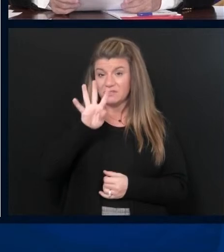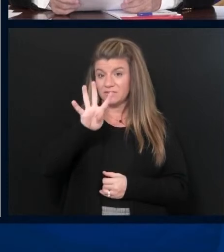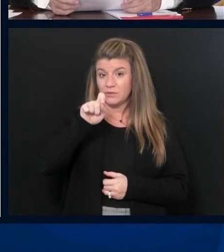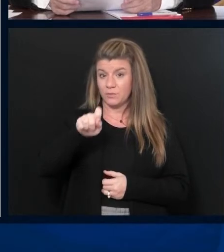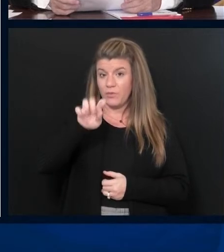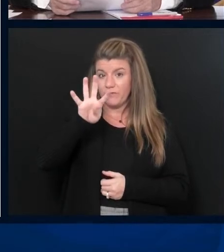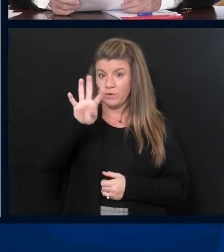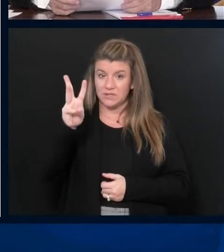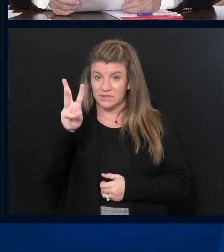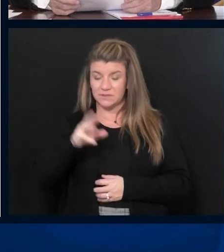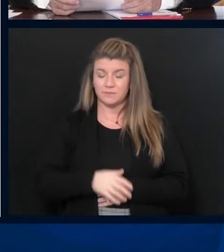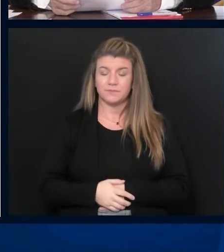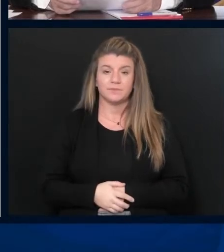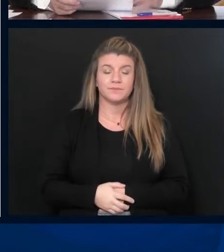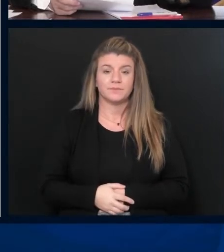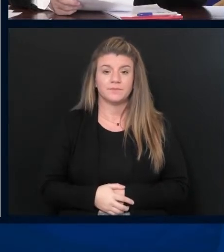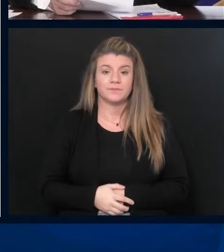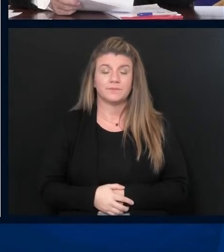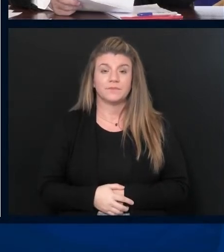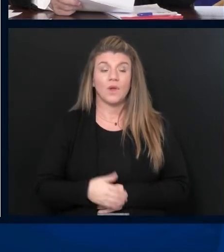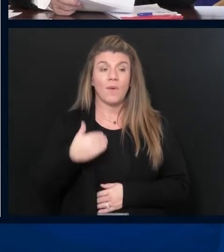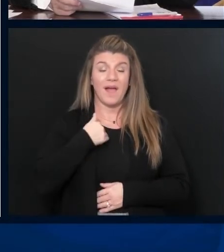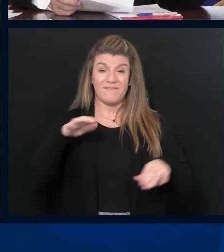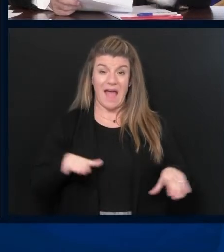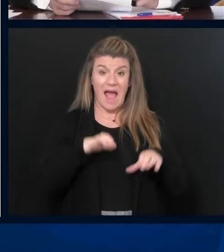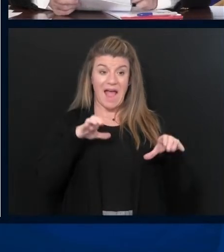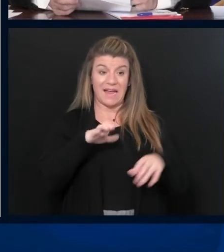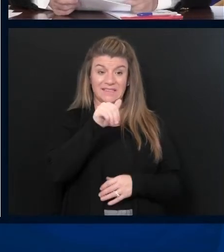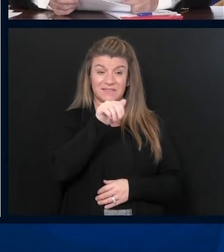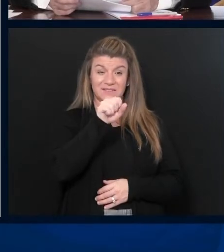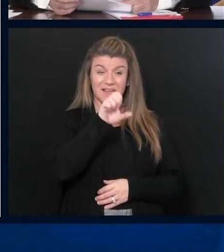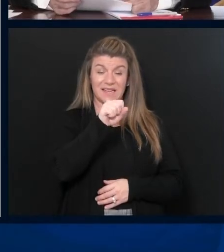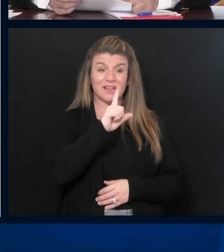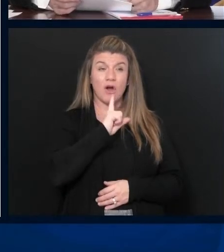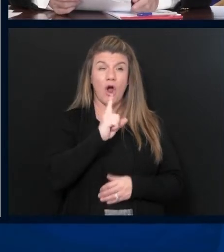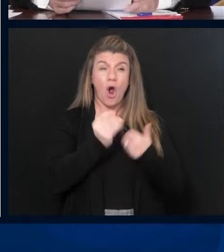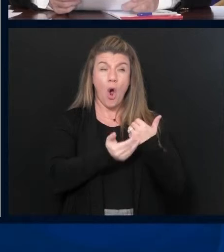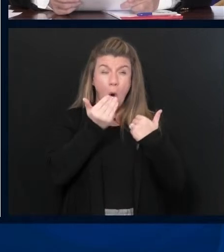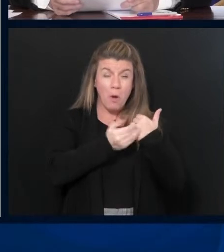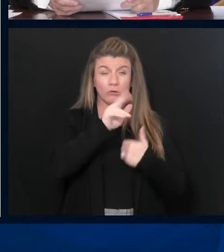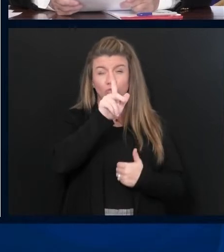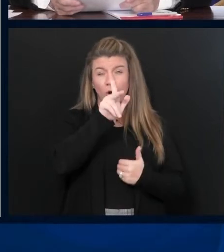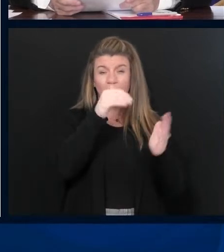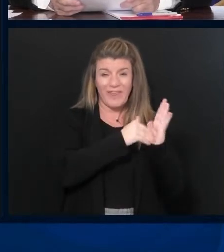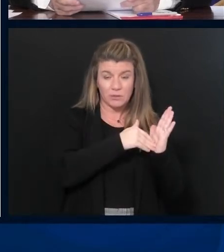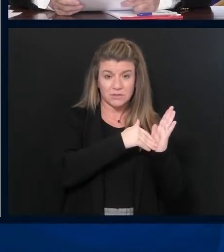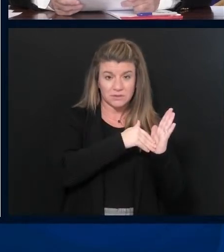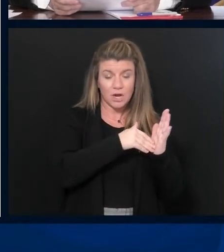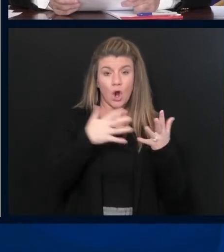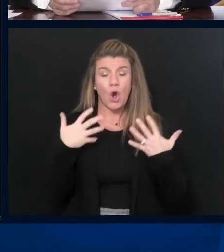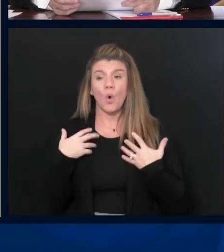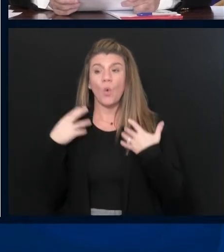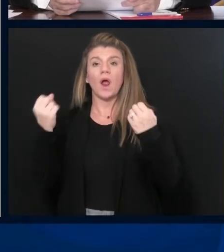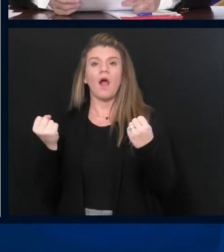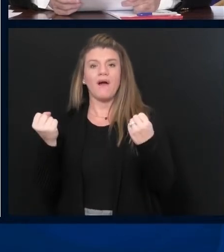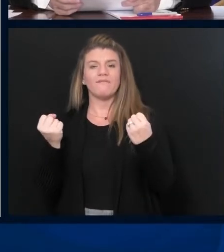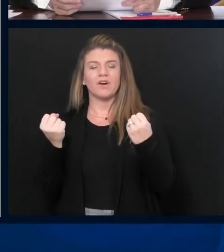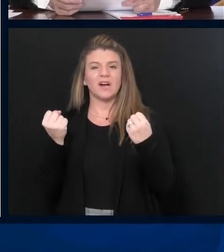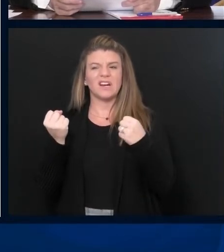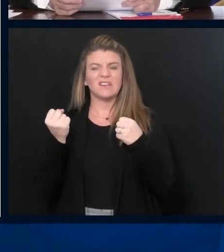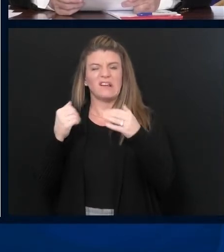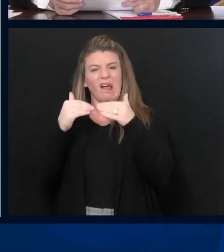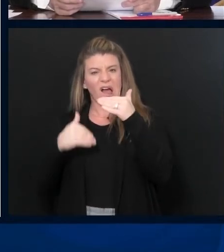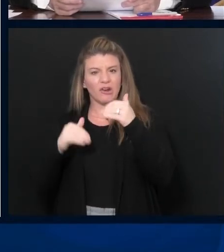4.46. We have active cases that are almost 23,000 and recovered cases just short